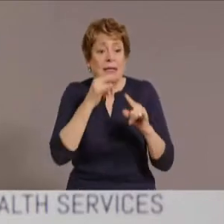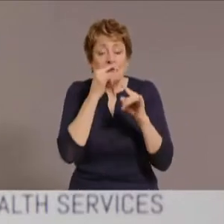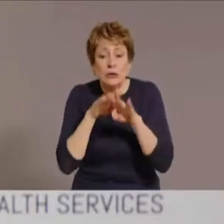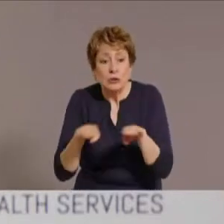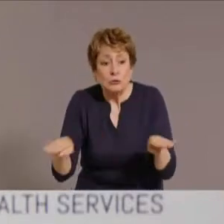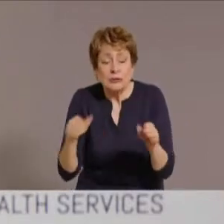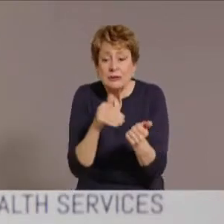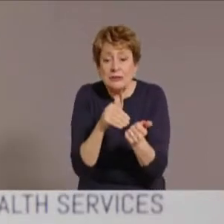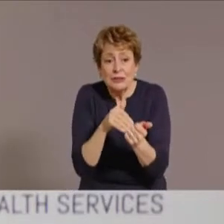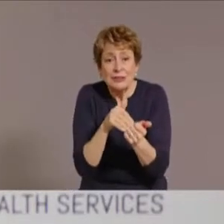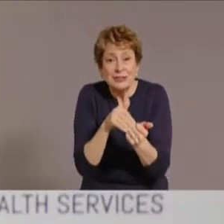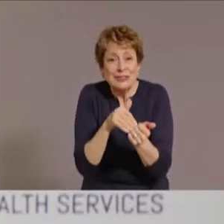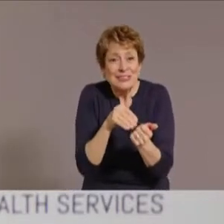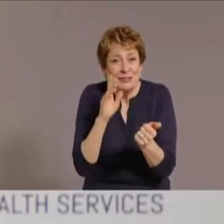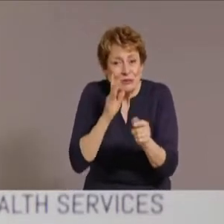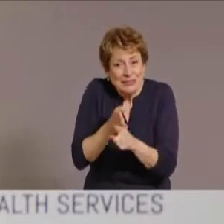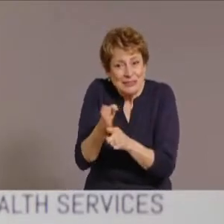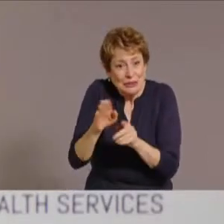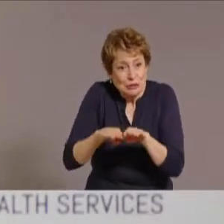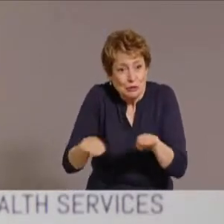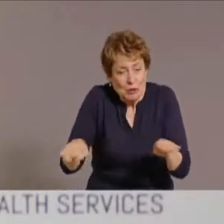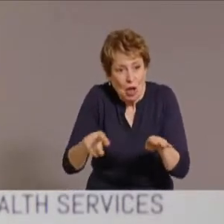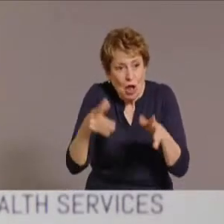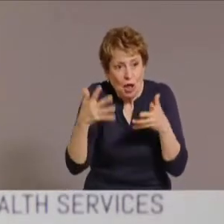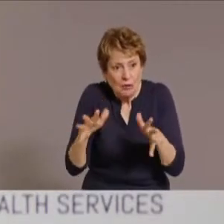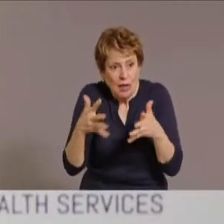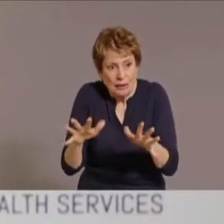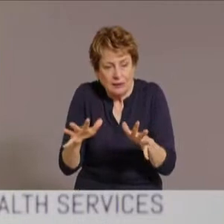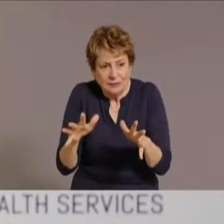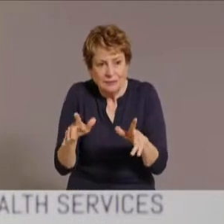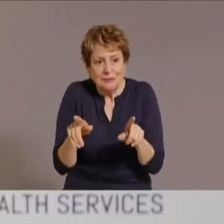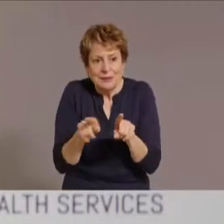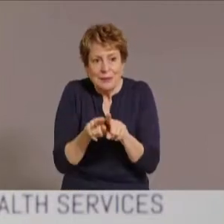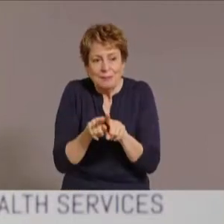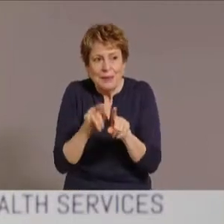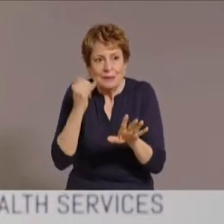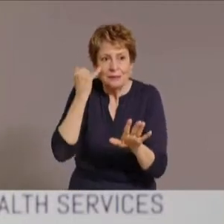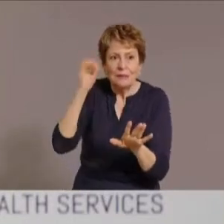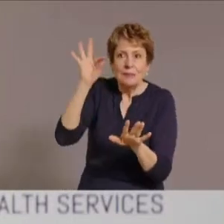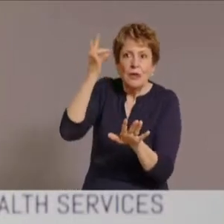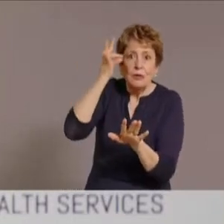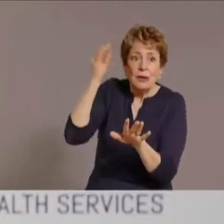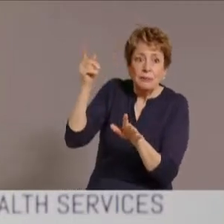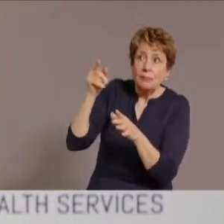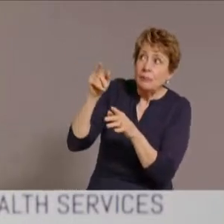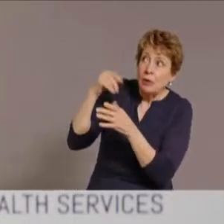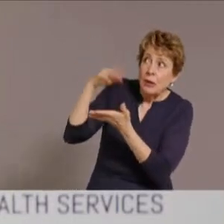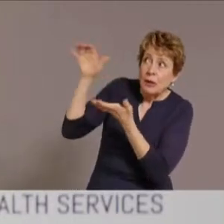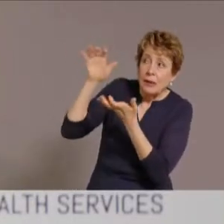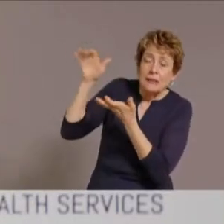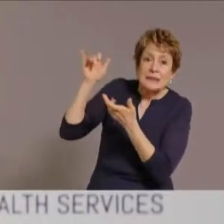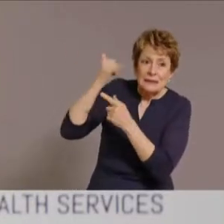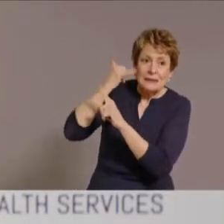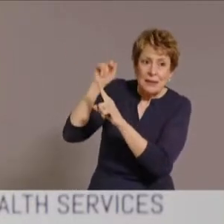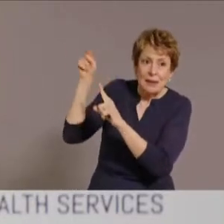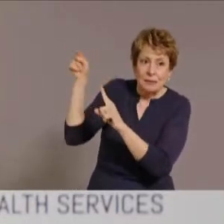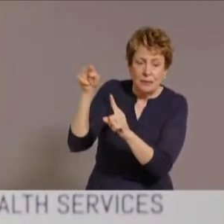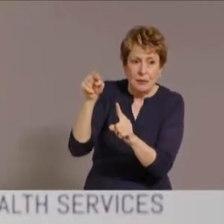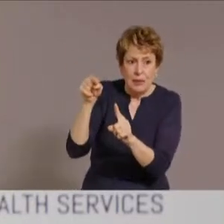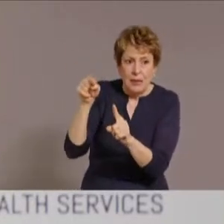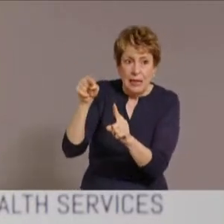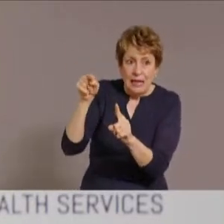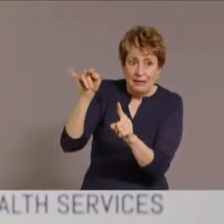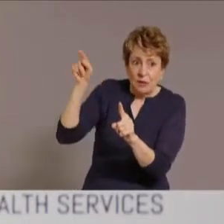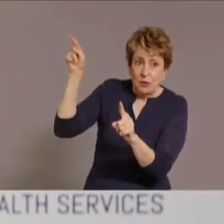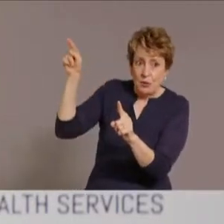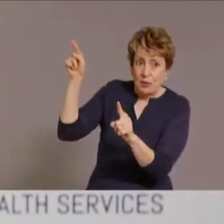for Children program, which is the same type of federal program, would meet the requirements if they're not